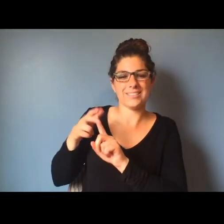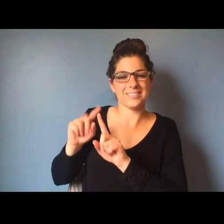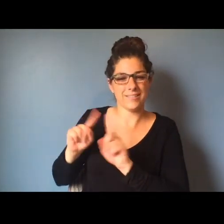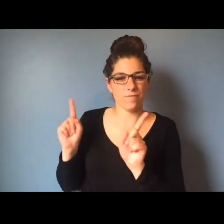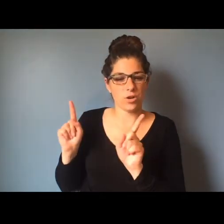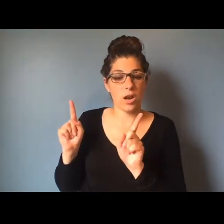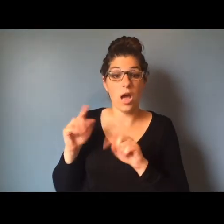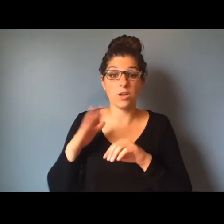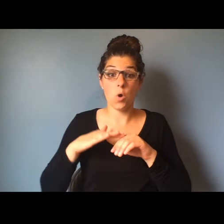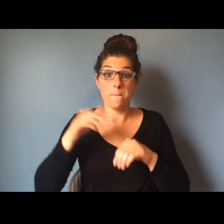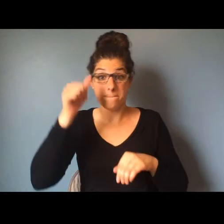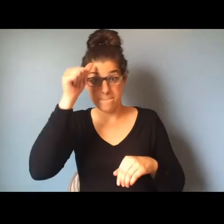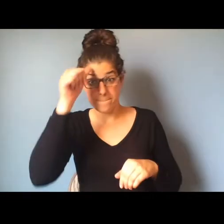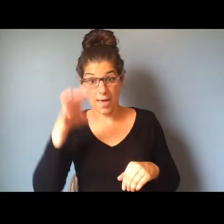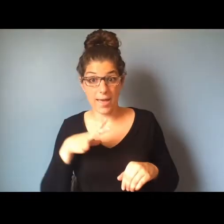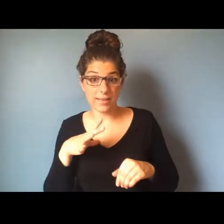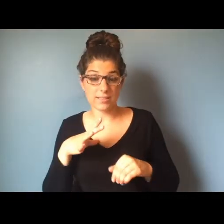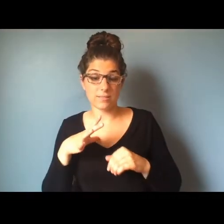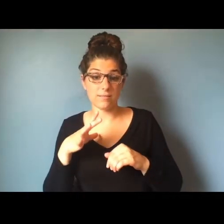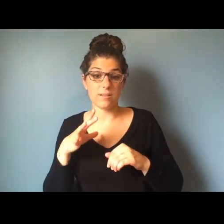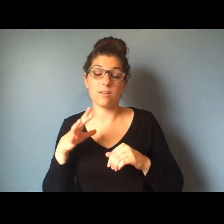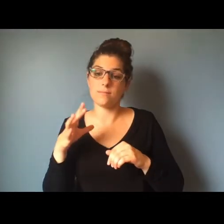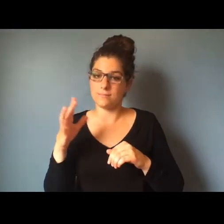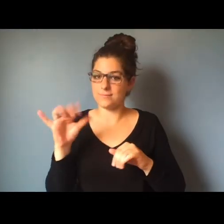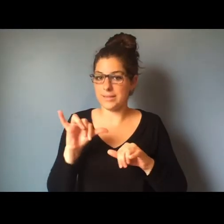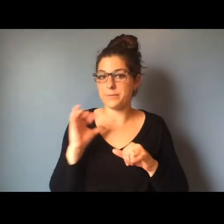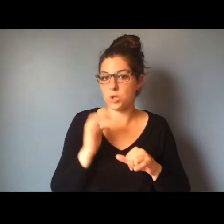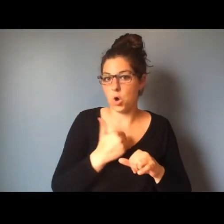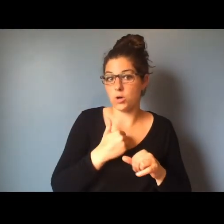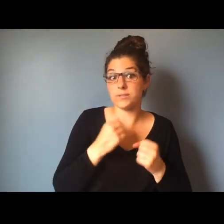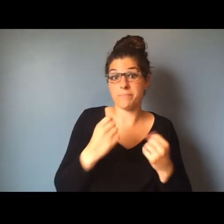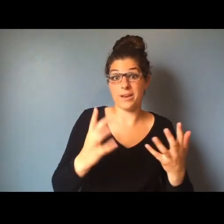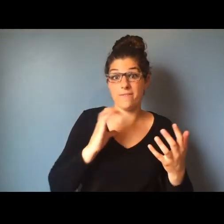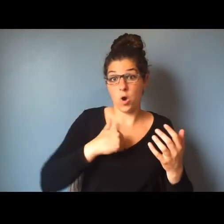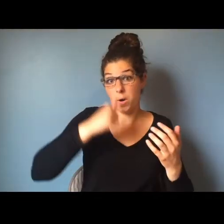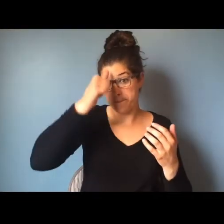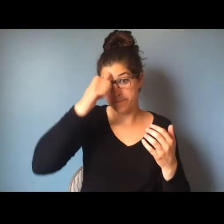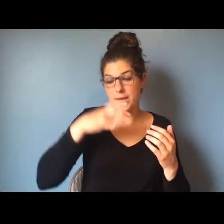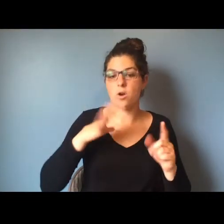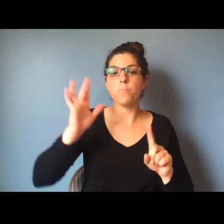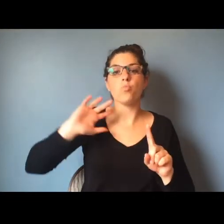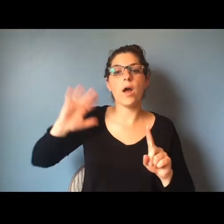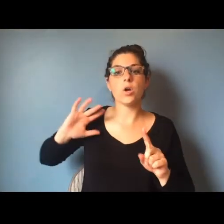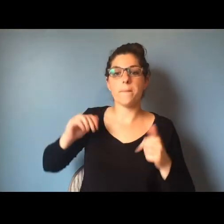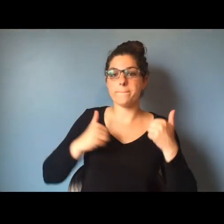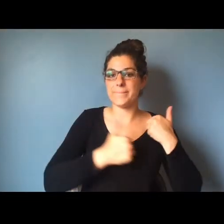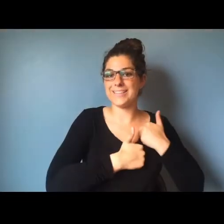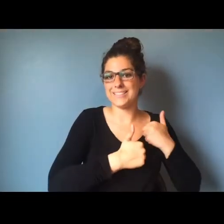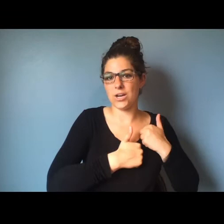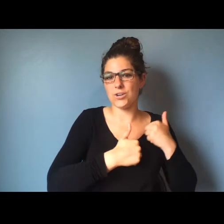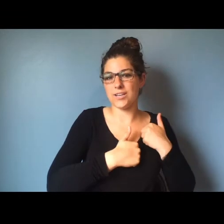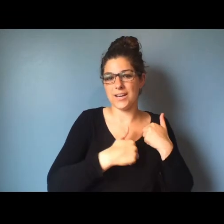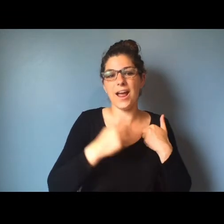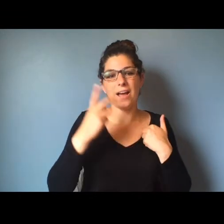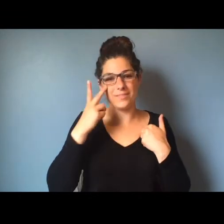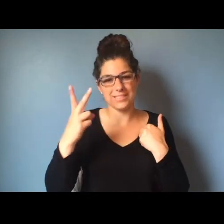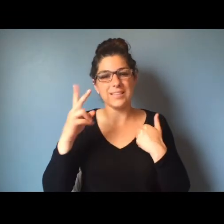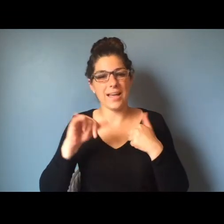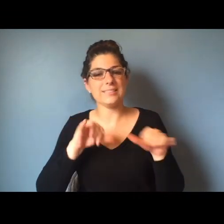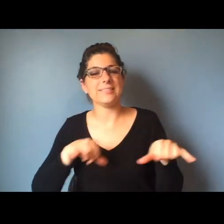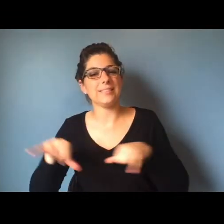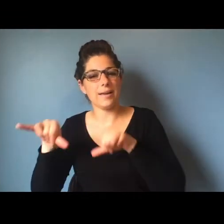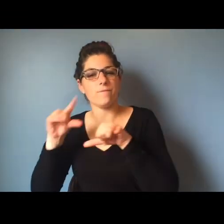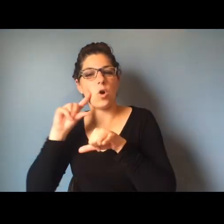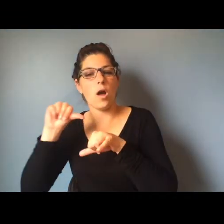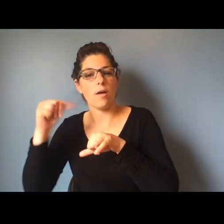I know on the men's side, it kind of looks like ours because a lot of our men are prior military. And that's what I've seen on the men's side in other countries for